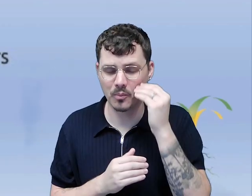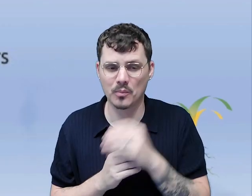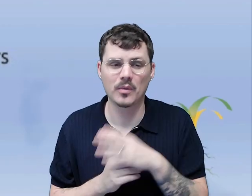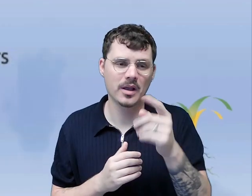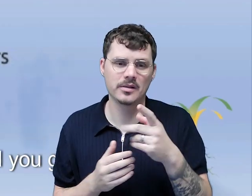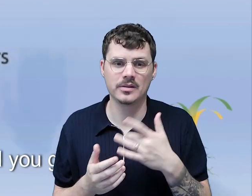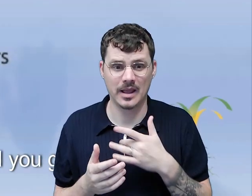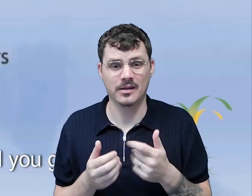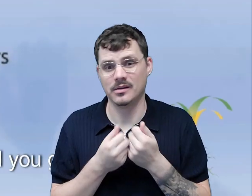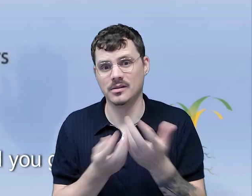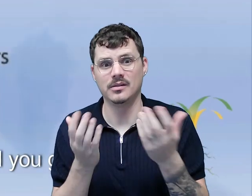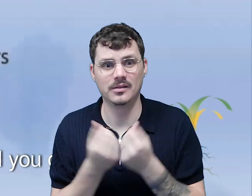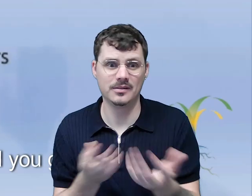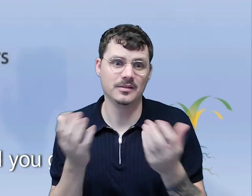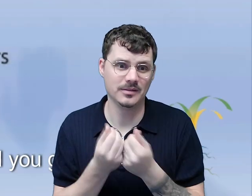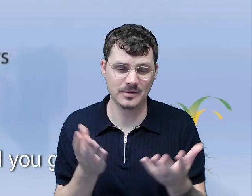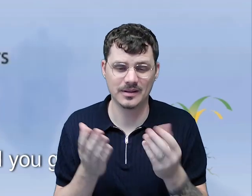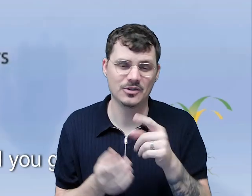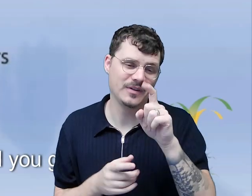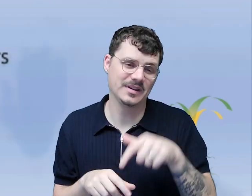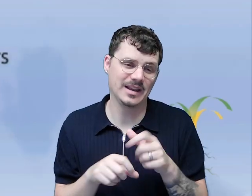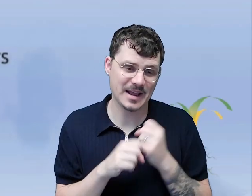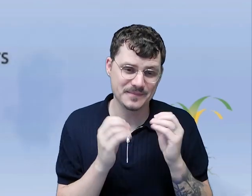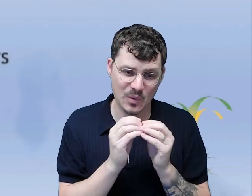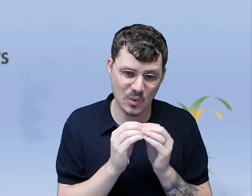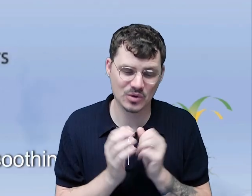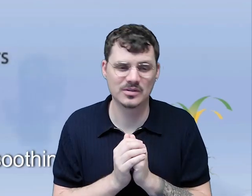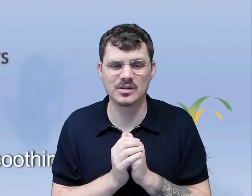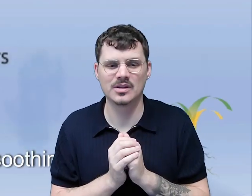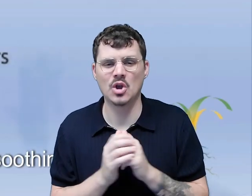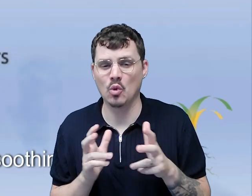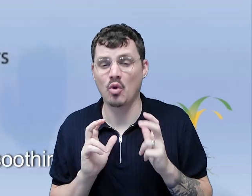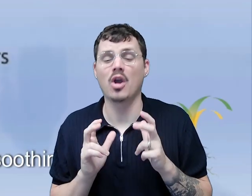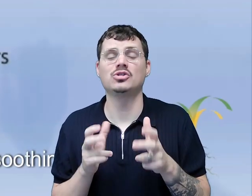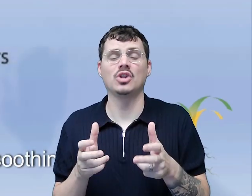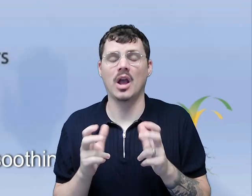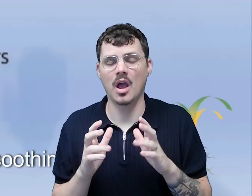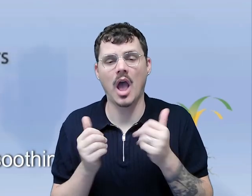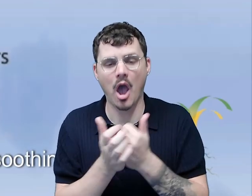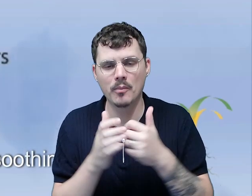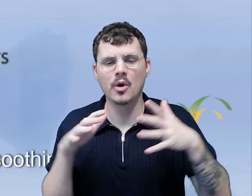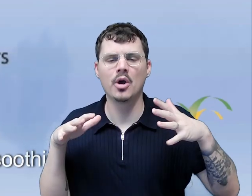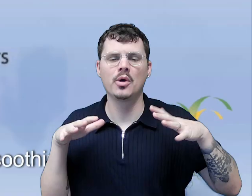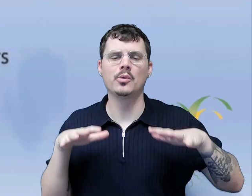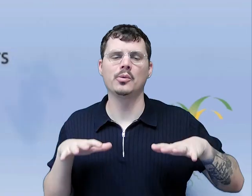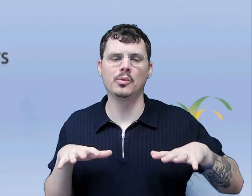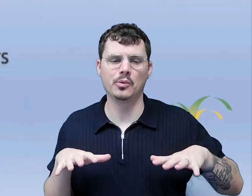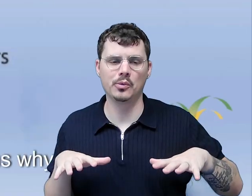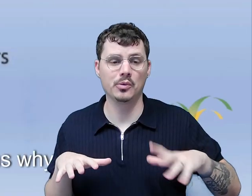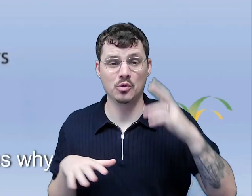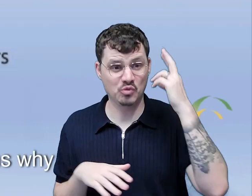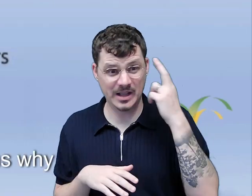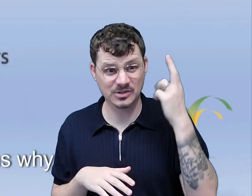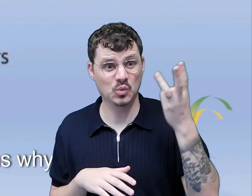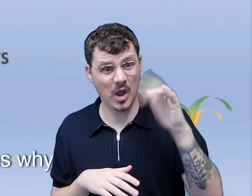home. And they wear them out, usually, and you gotta get more. Rocking chairs are just immensely soothing.